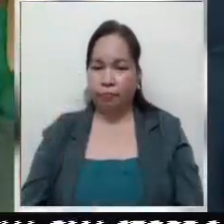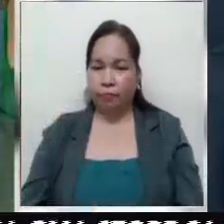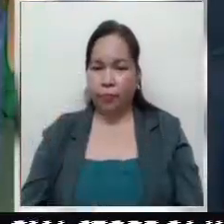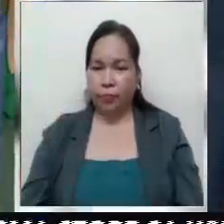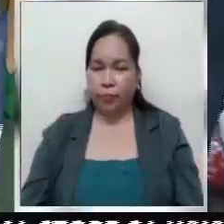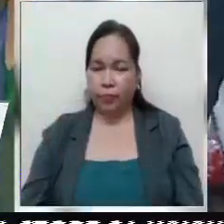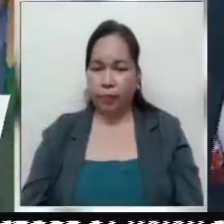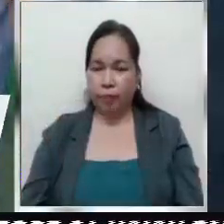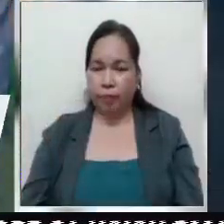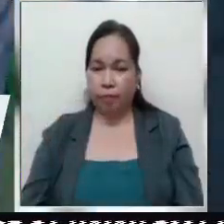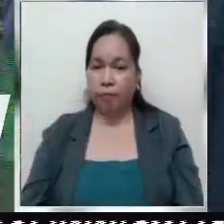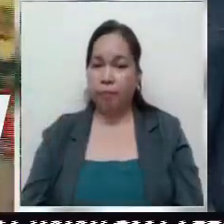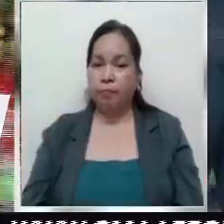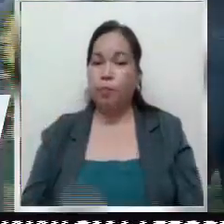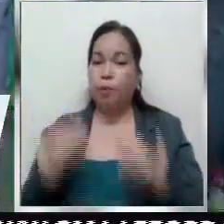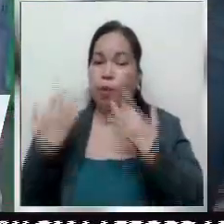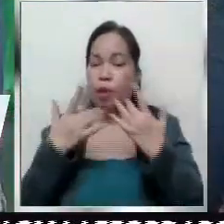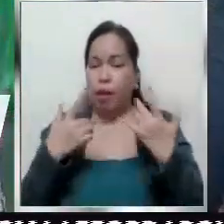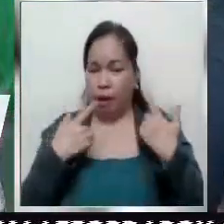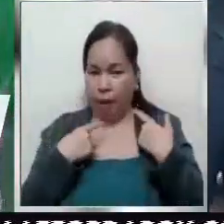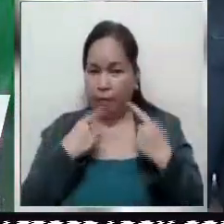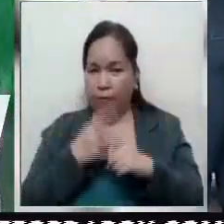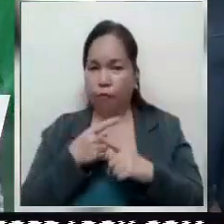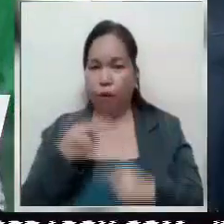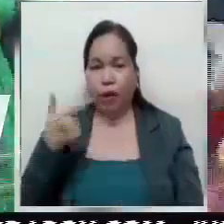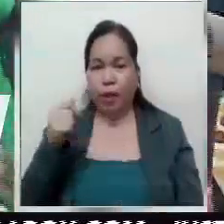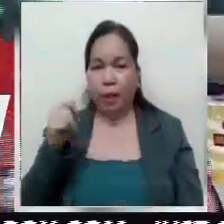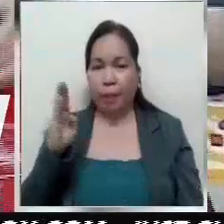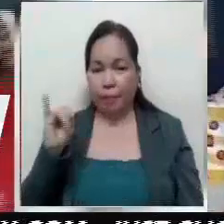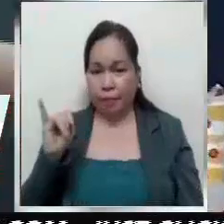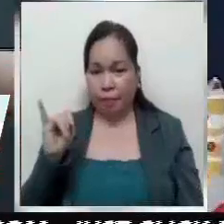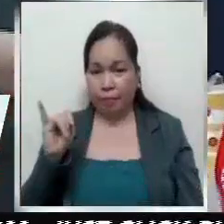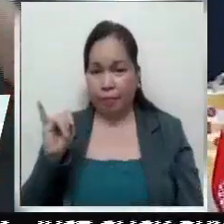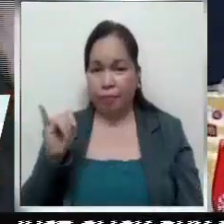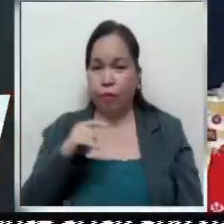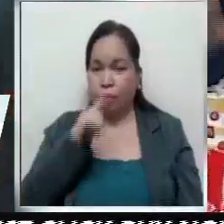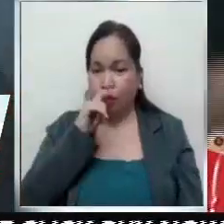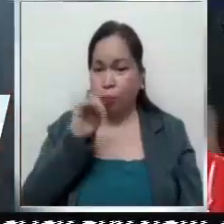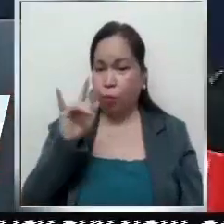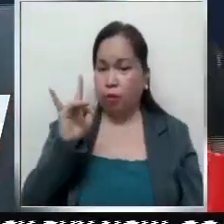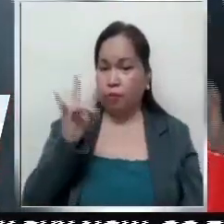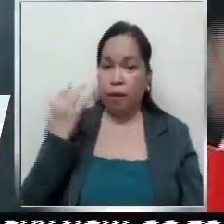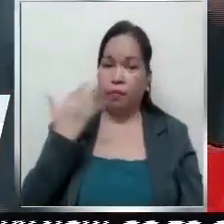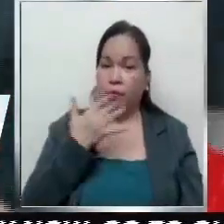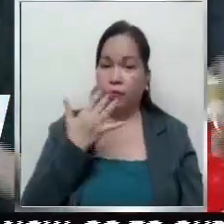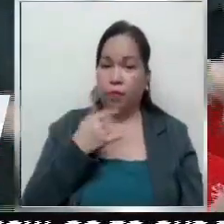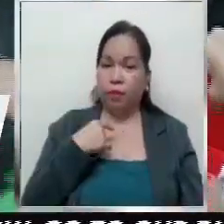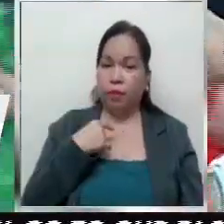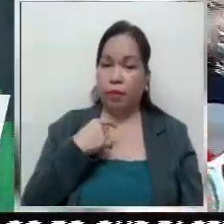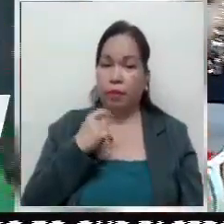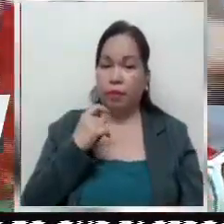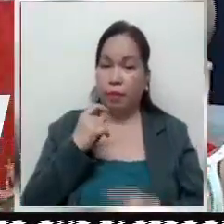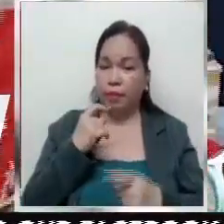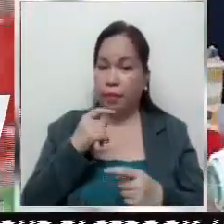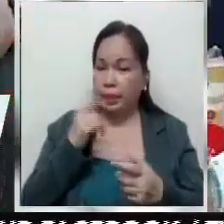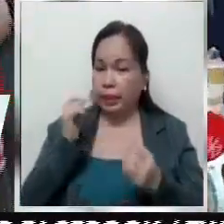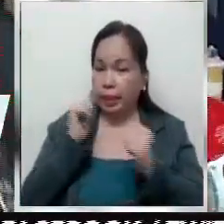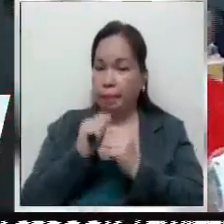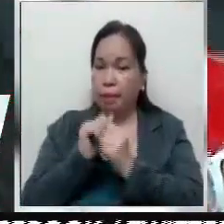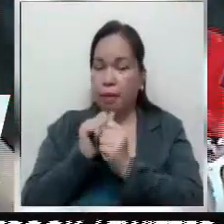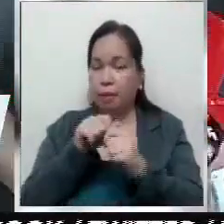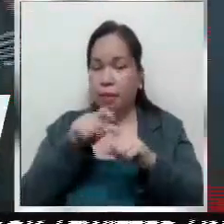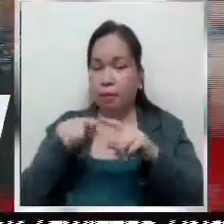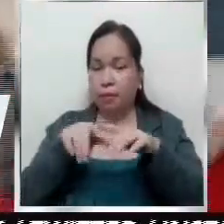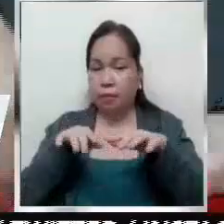Birthday with a cause naman ang ganap ni Gabby Garcia for her 25th birthday. Ipinagdiwang niya yan kasamang ilang bata sa isang home for abused